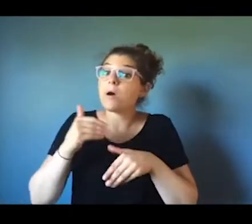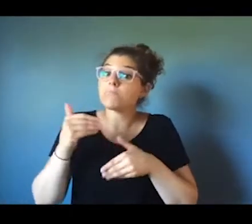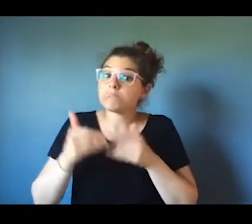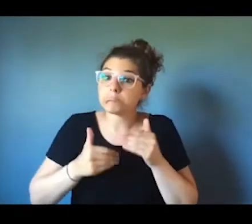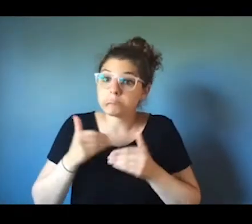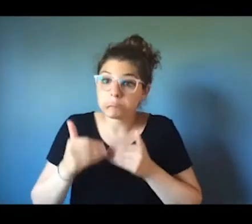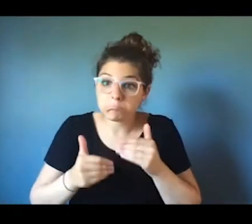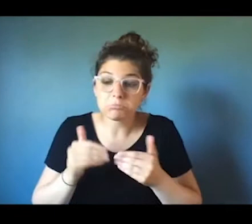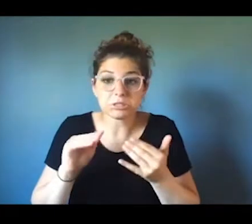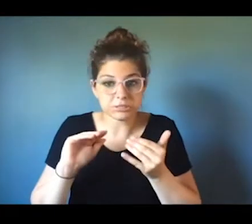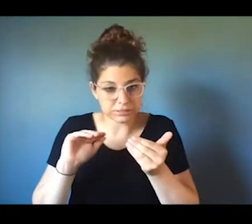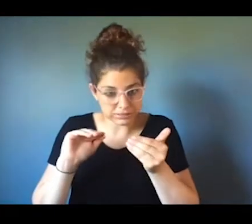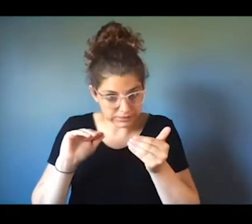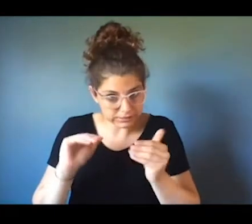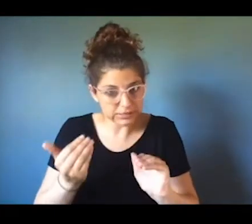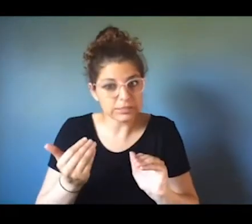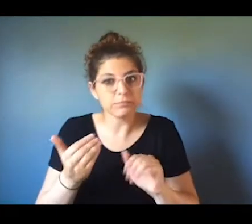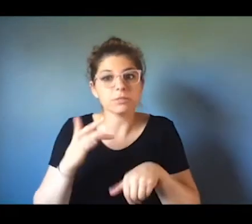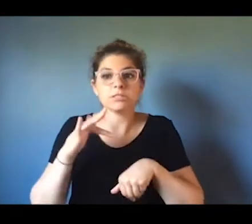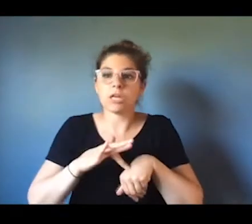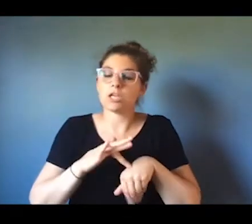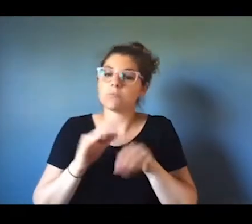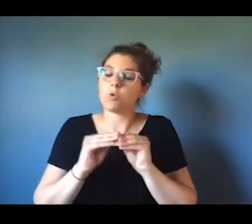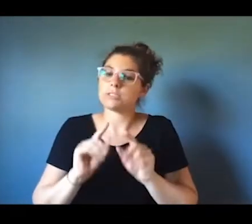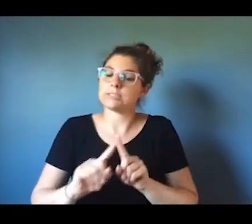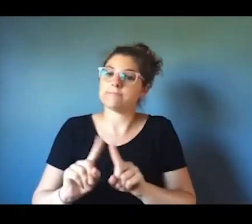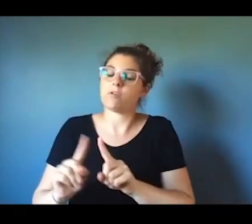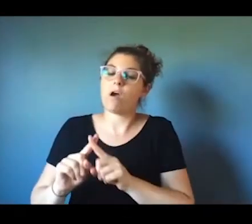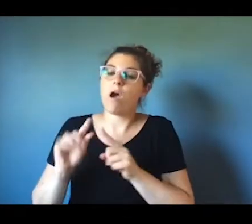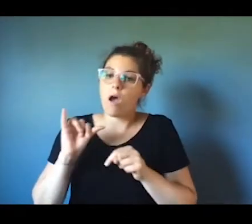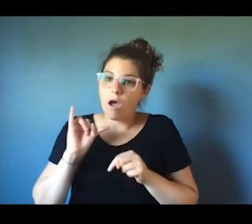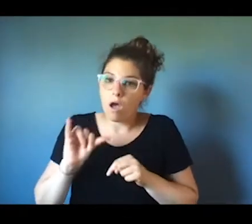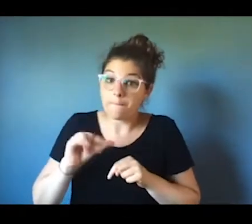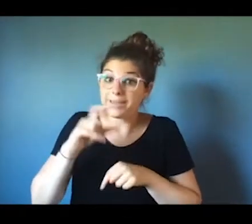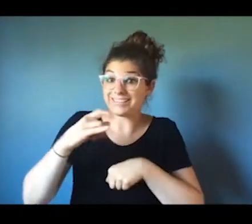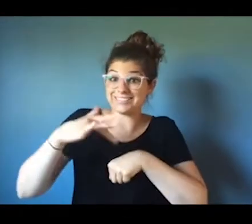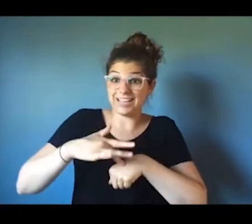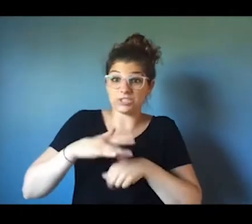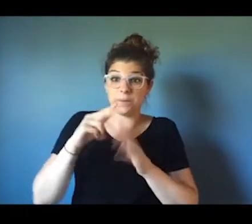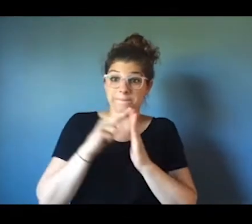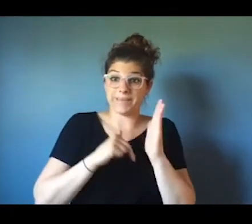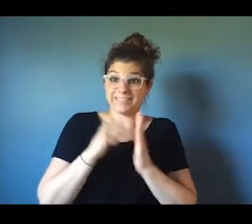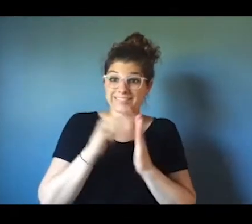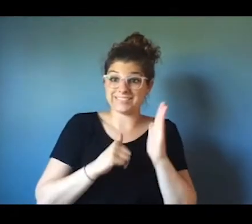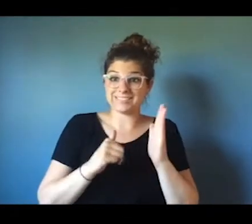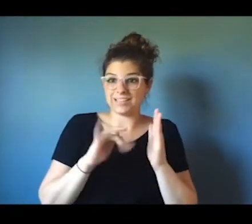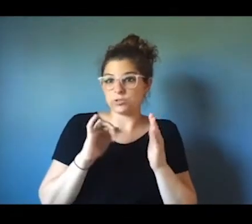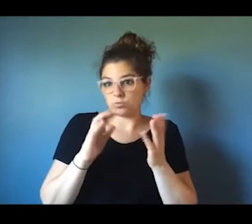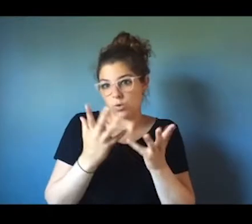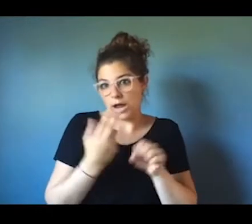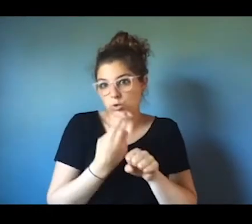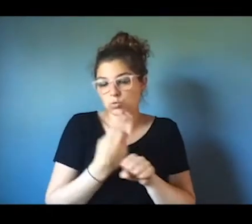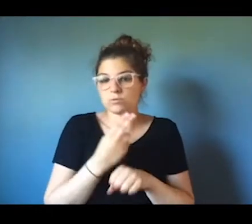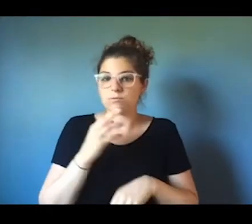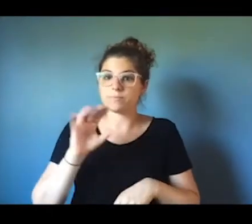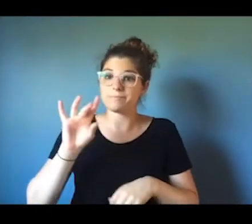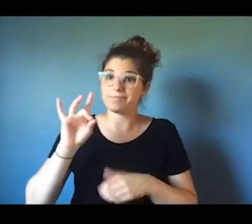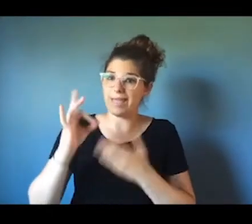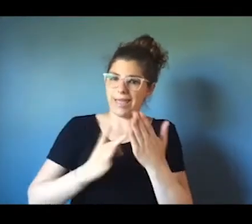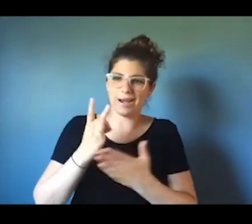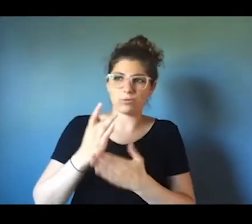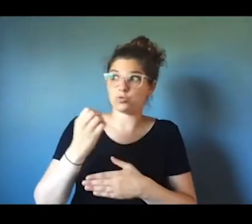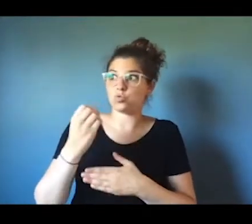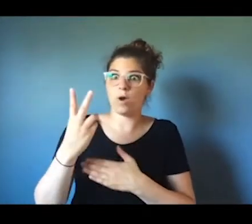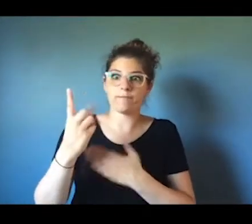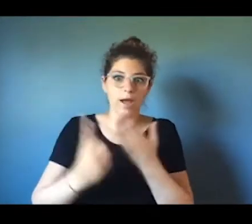over time, though, it seemed like the space between the dots got bigger and bigger. And because I use my sense of touch to paint with, and